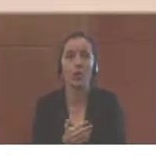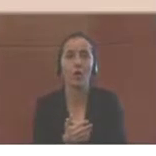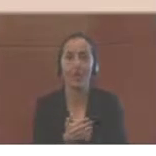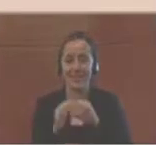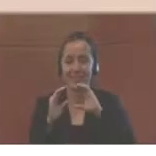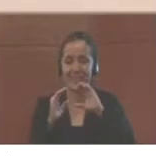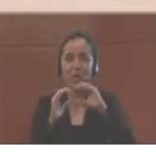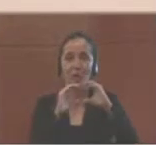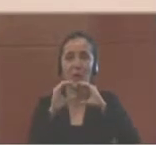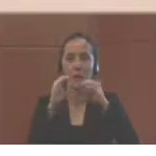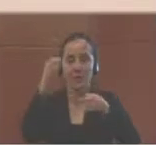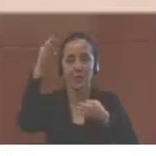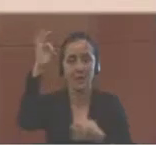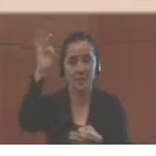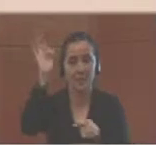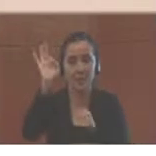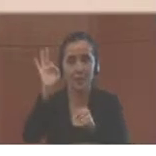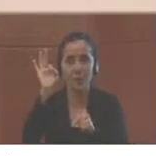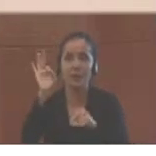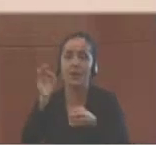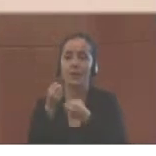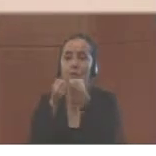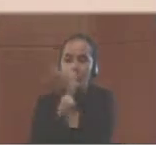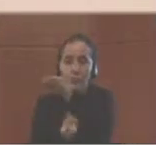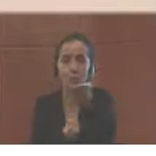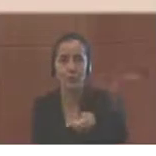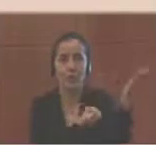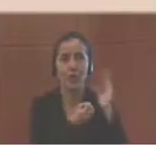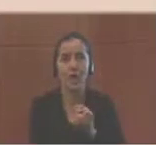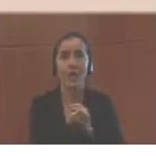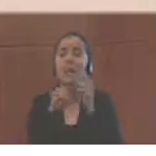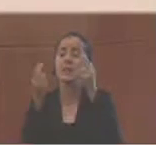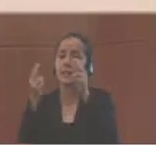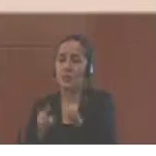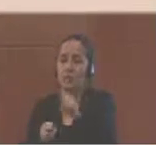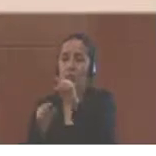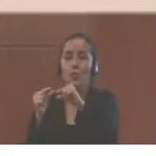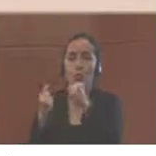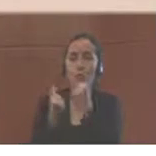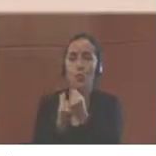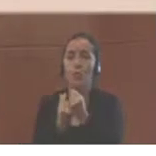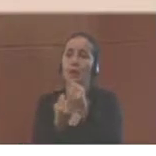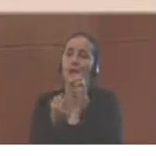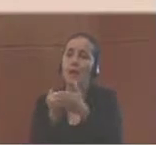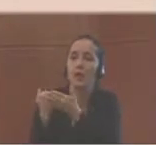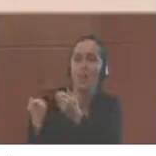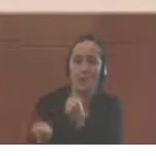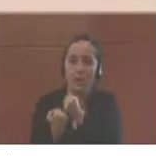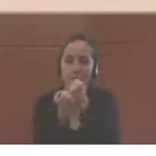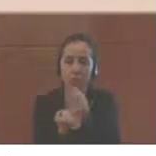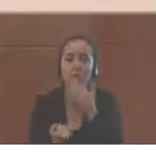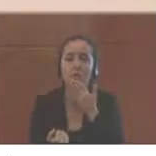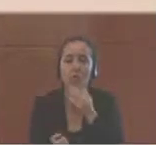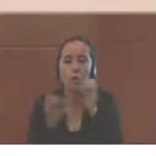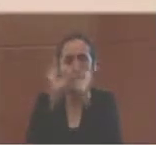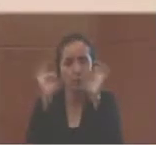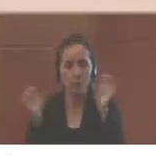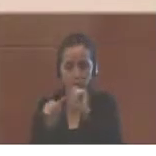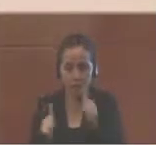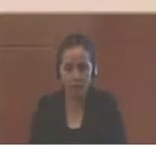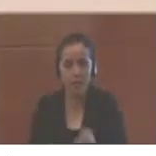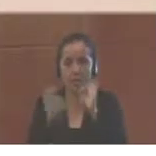who have put together this communique, and the editorial committee that